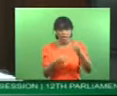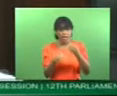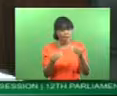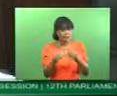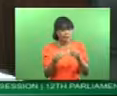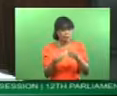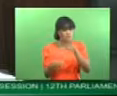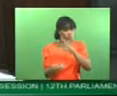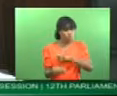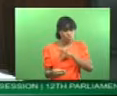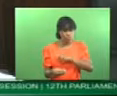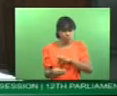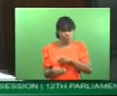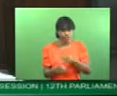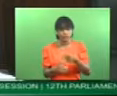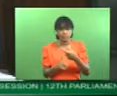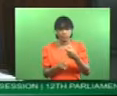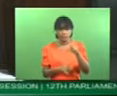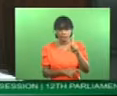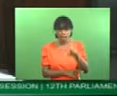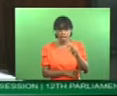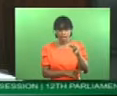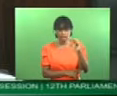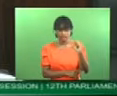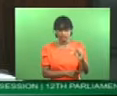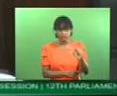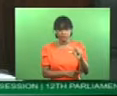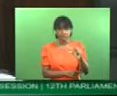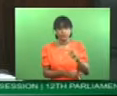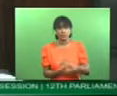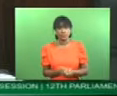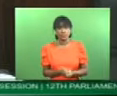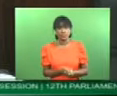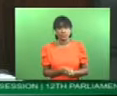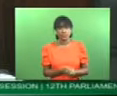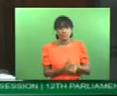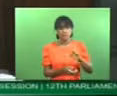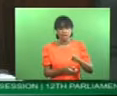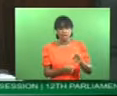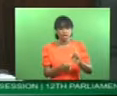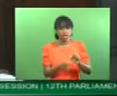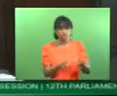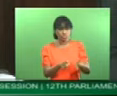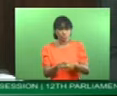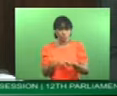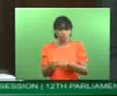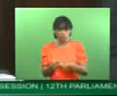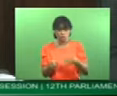presentation under their ministries. Alicia Boucher, TV6 News.